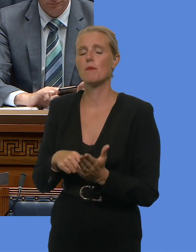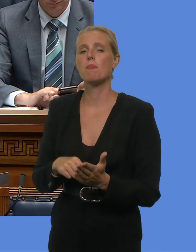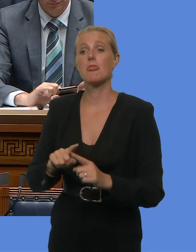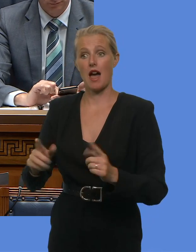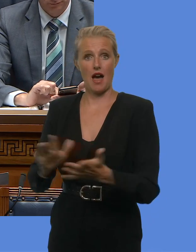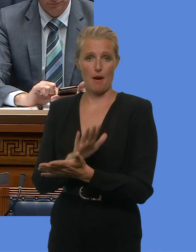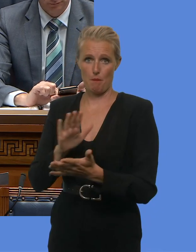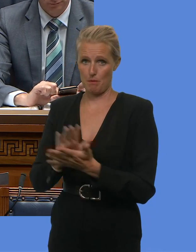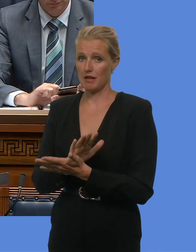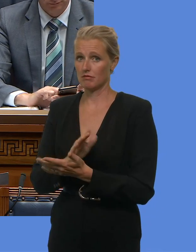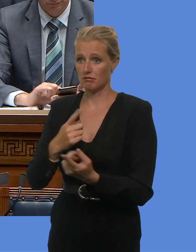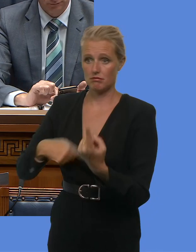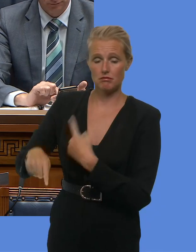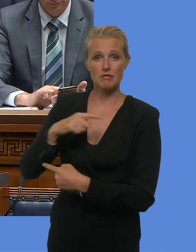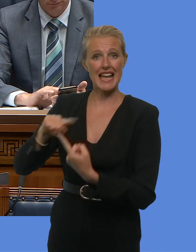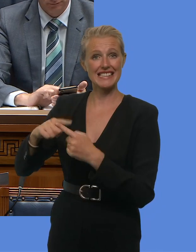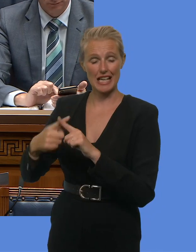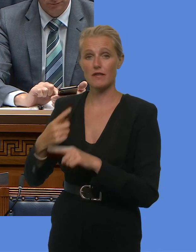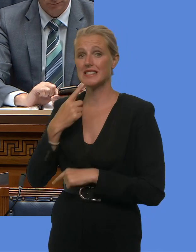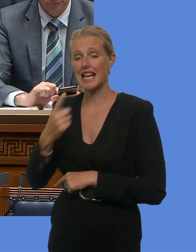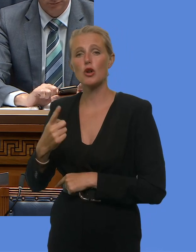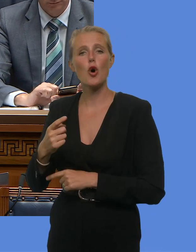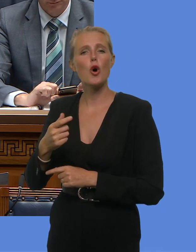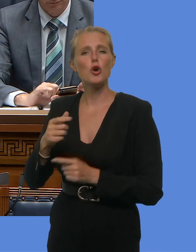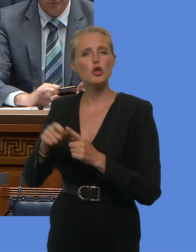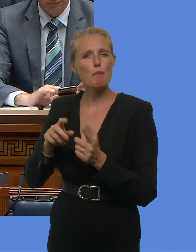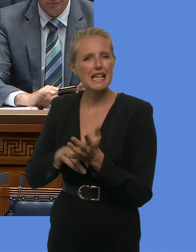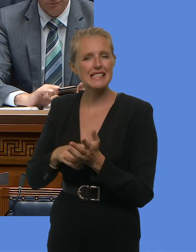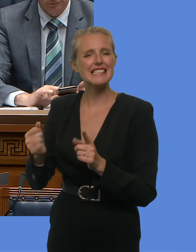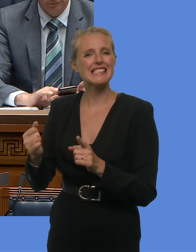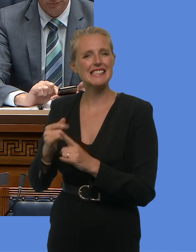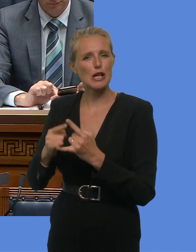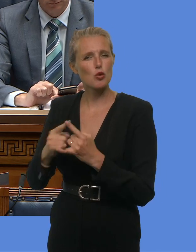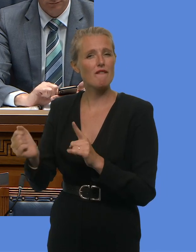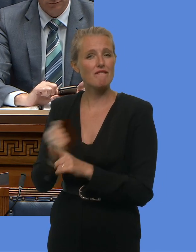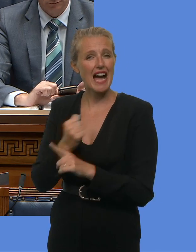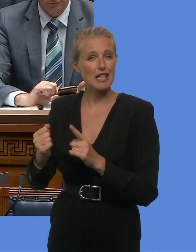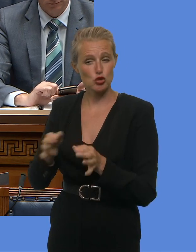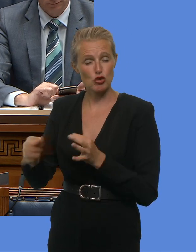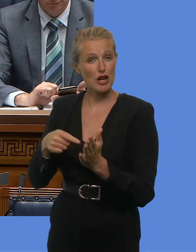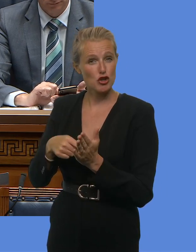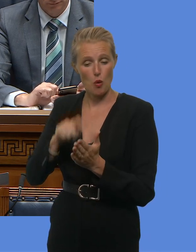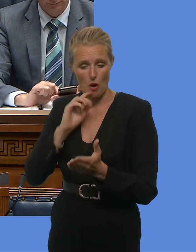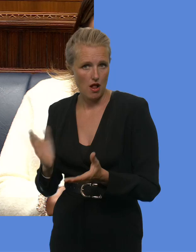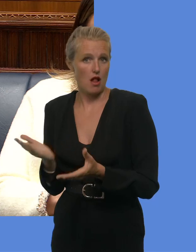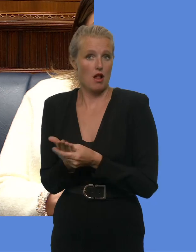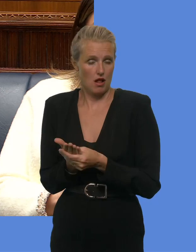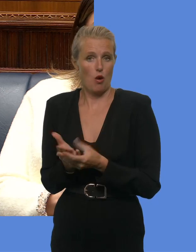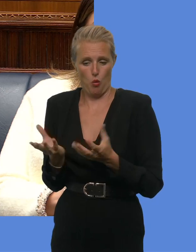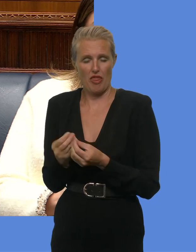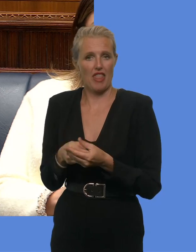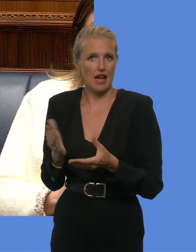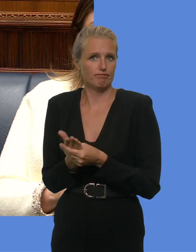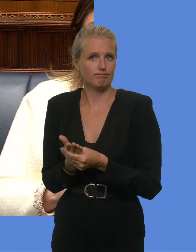Executive considered and has agreed the Domestic and Sexual Violence strategy, which of course will complement and be supplementary as this will